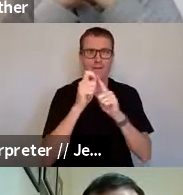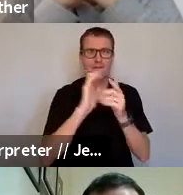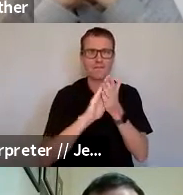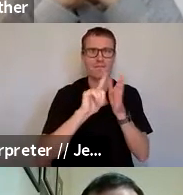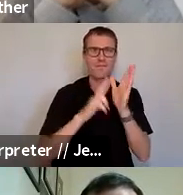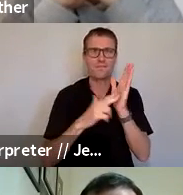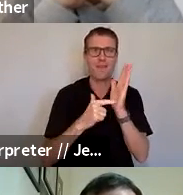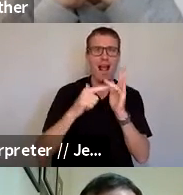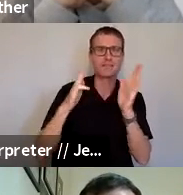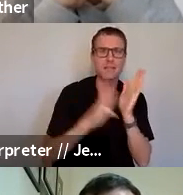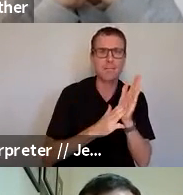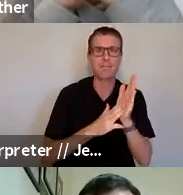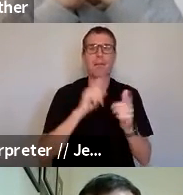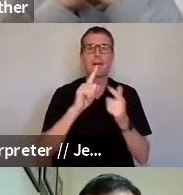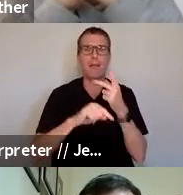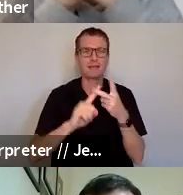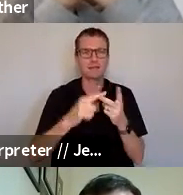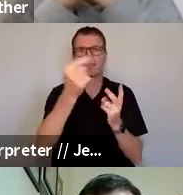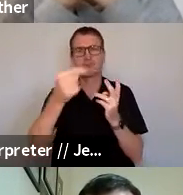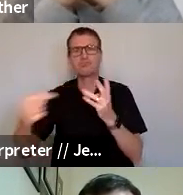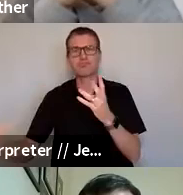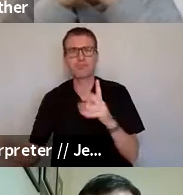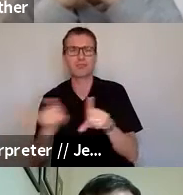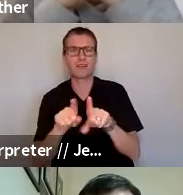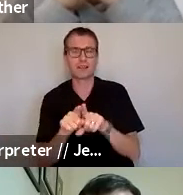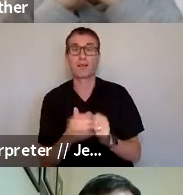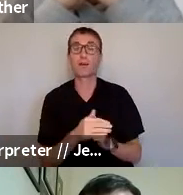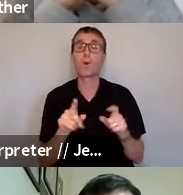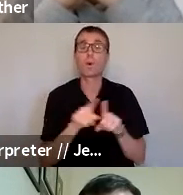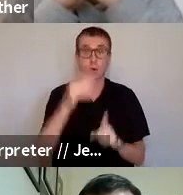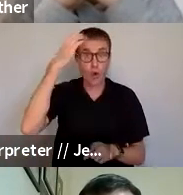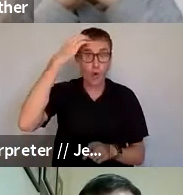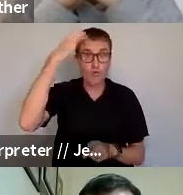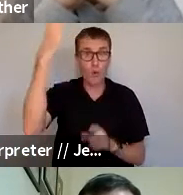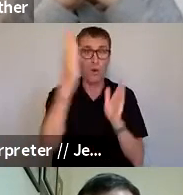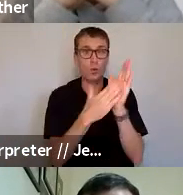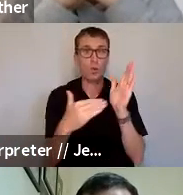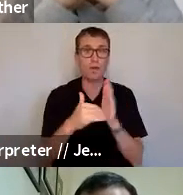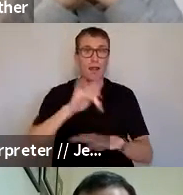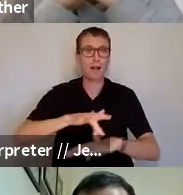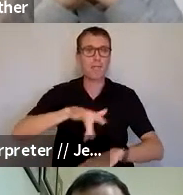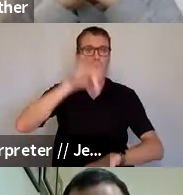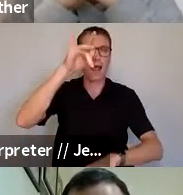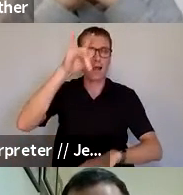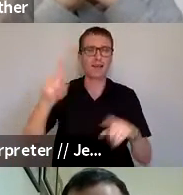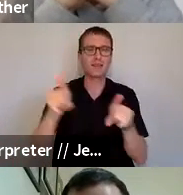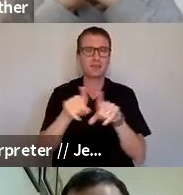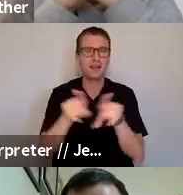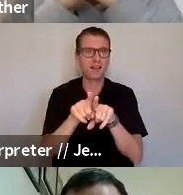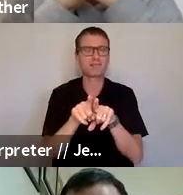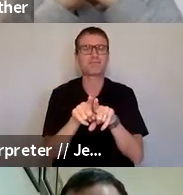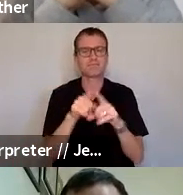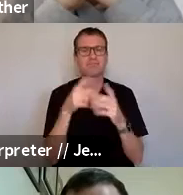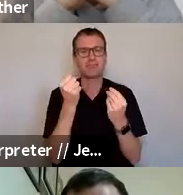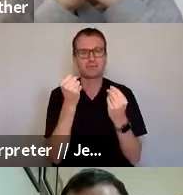great. And of course the Royal New Zealand Ballet in New Zealand as well, being able to see those beautiful dot shows. So